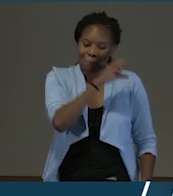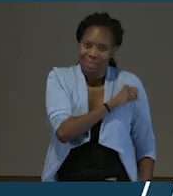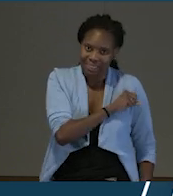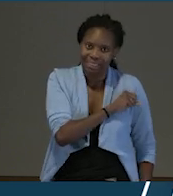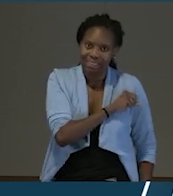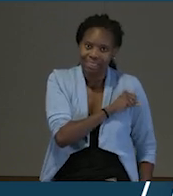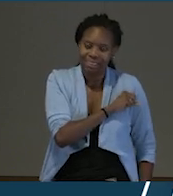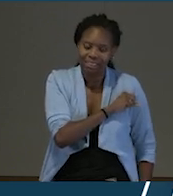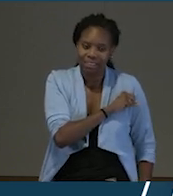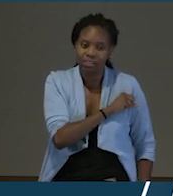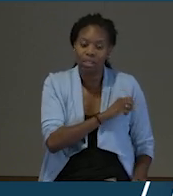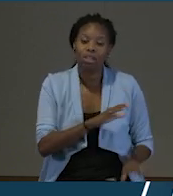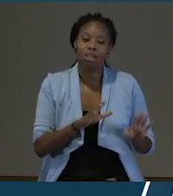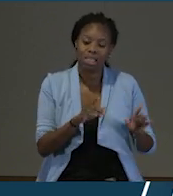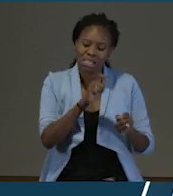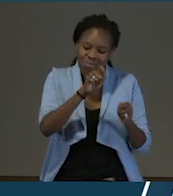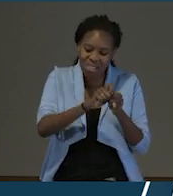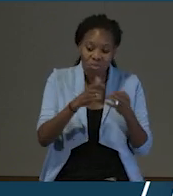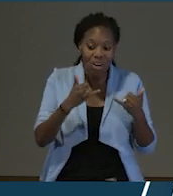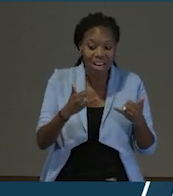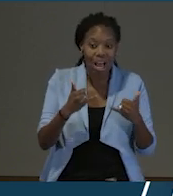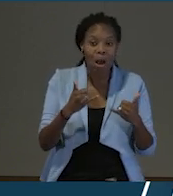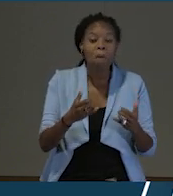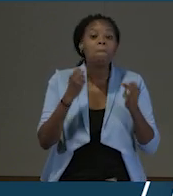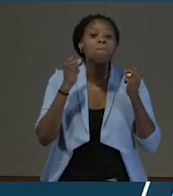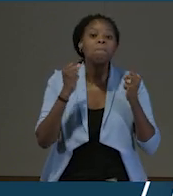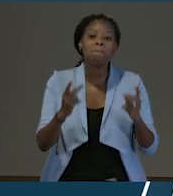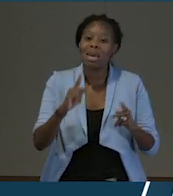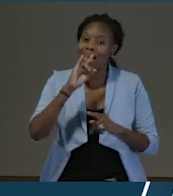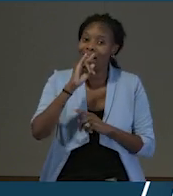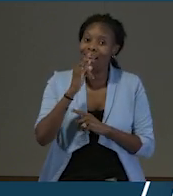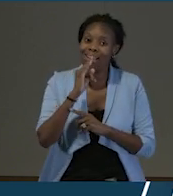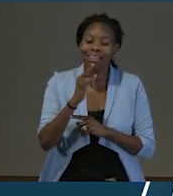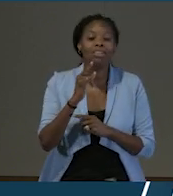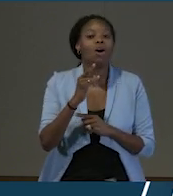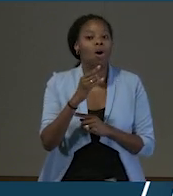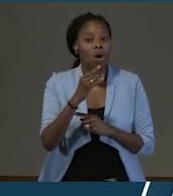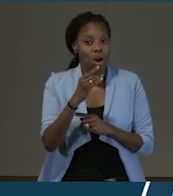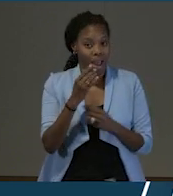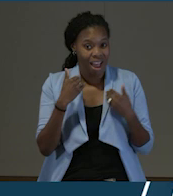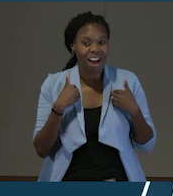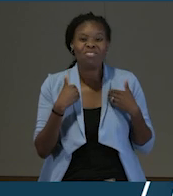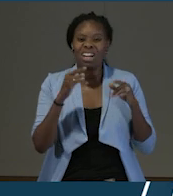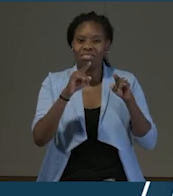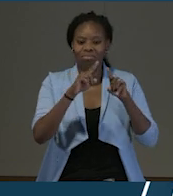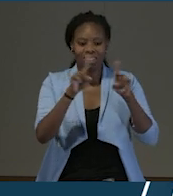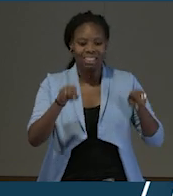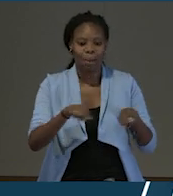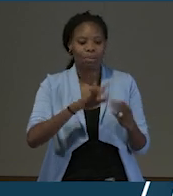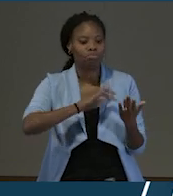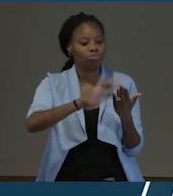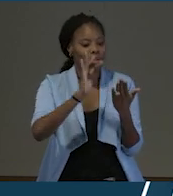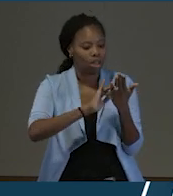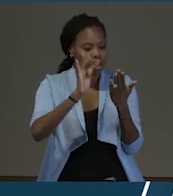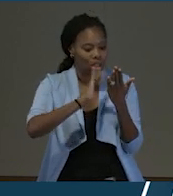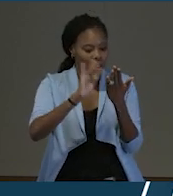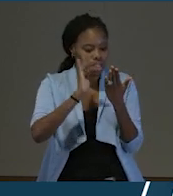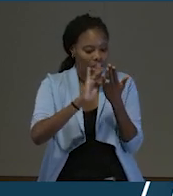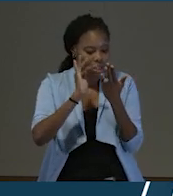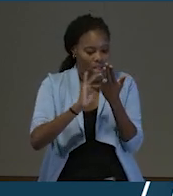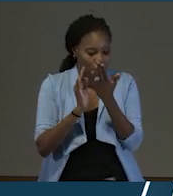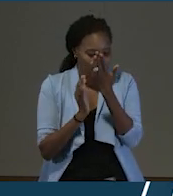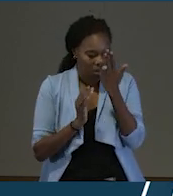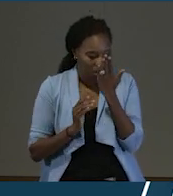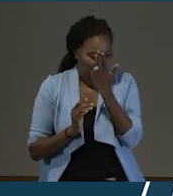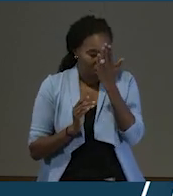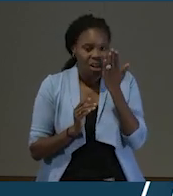day and age, many children are spending more time playing games on their tablets, phones, computers, and the unlimited screen time can prevent them